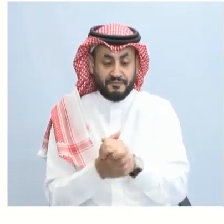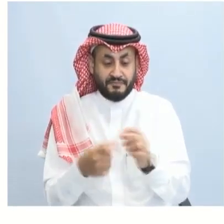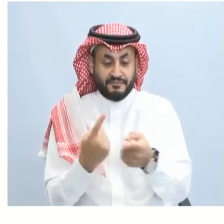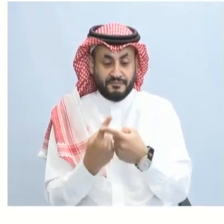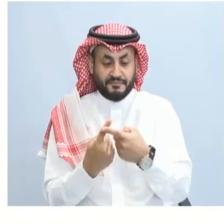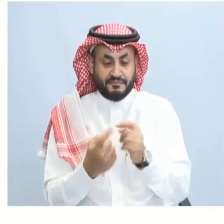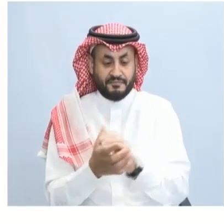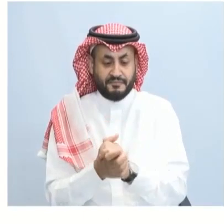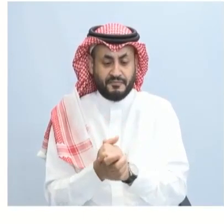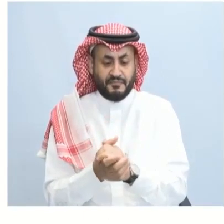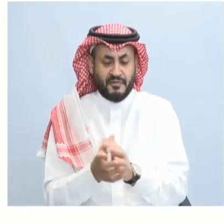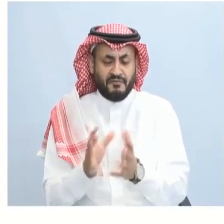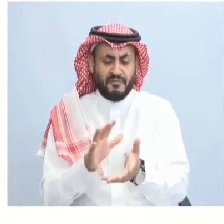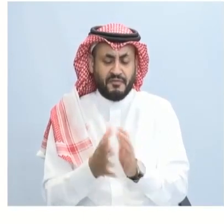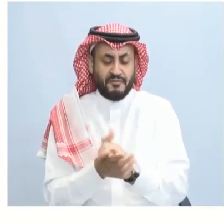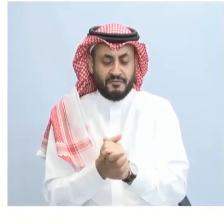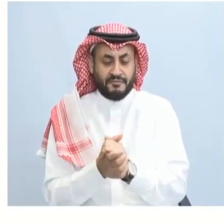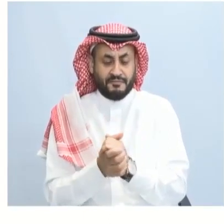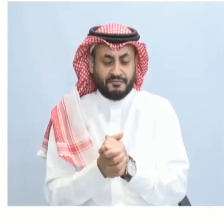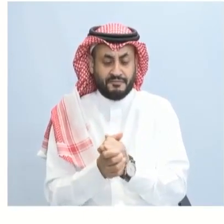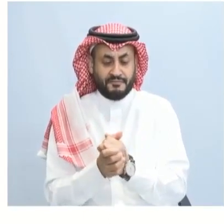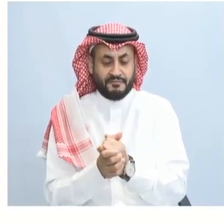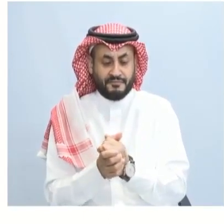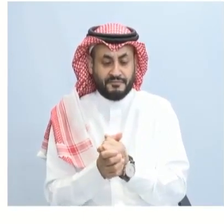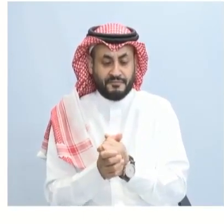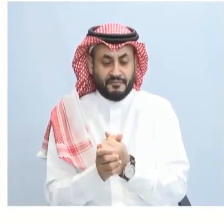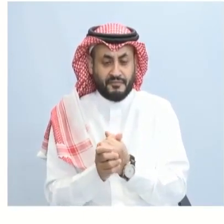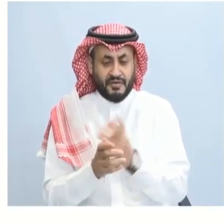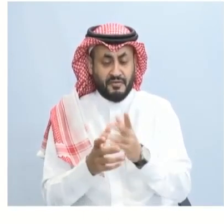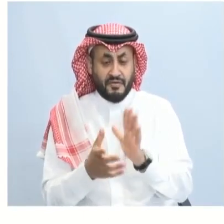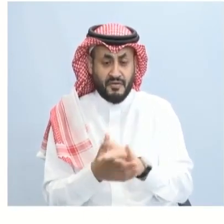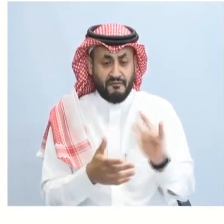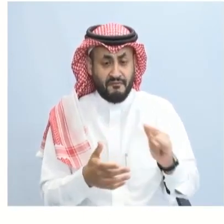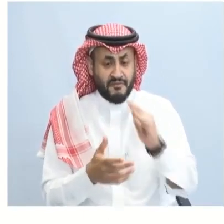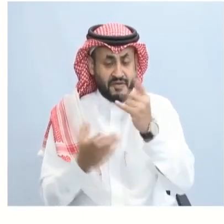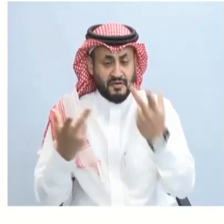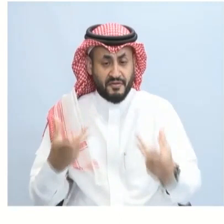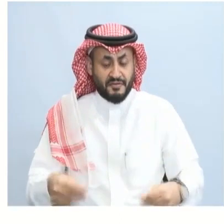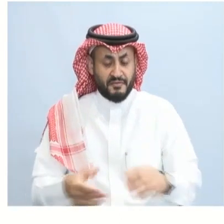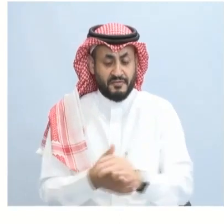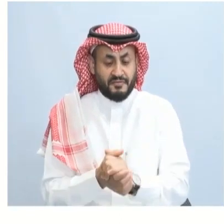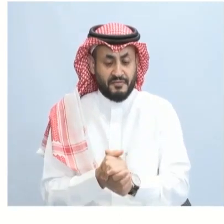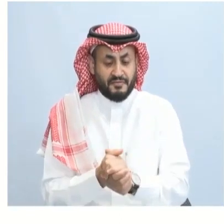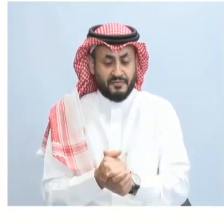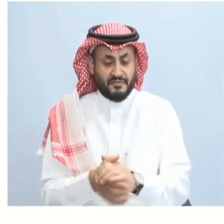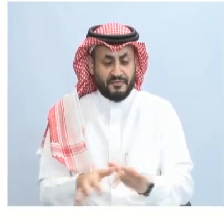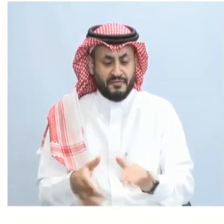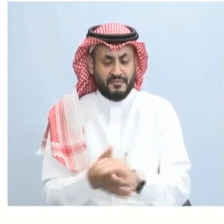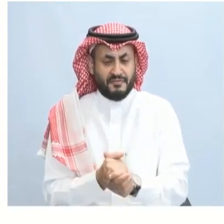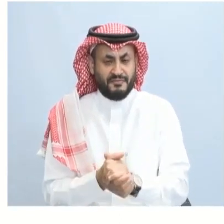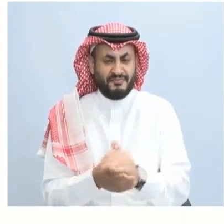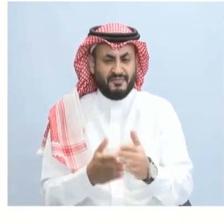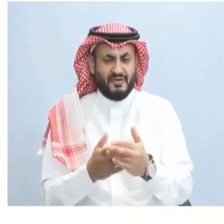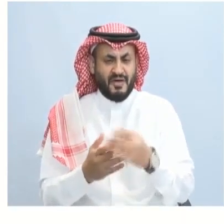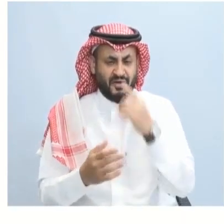I was going to do something really indulgent with it, like take a vacation. I was ready to book it, but then I got cold